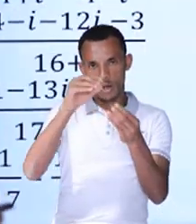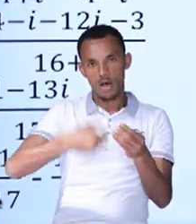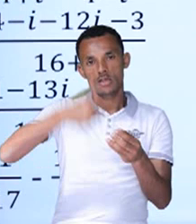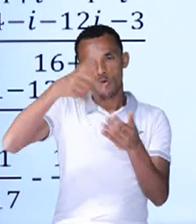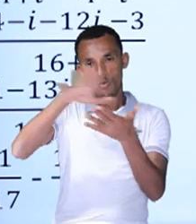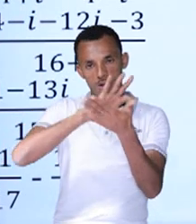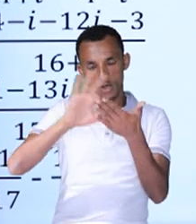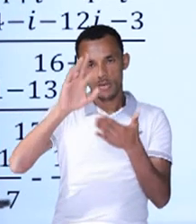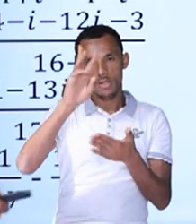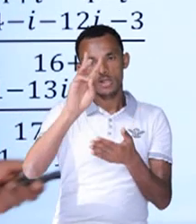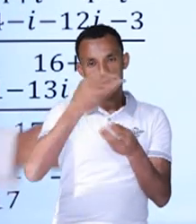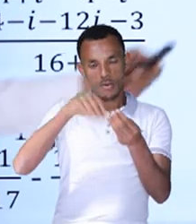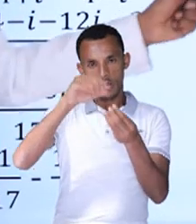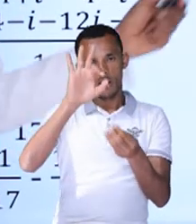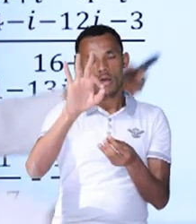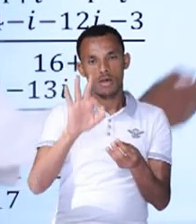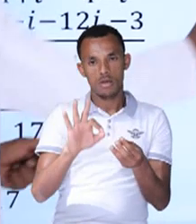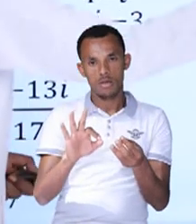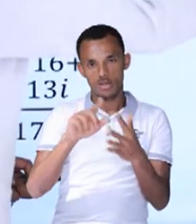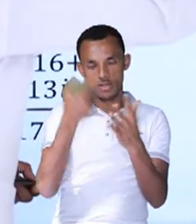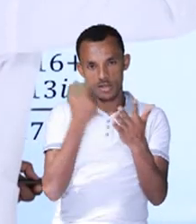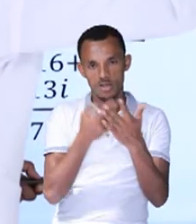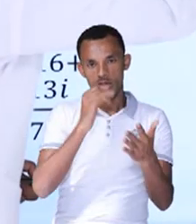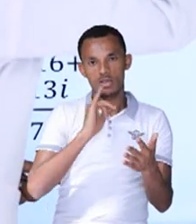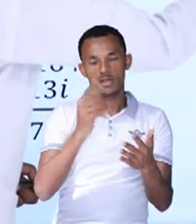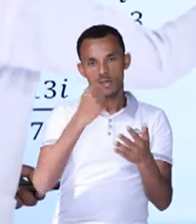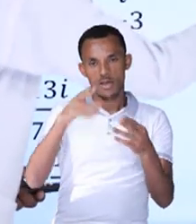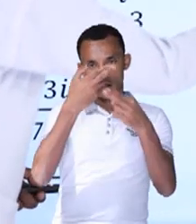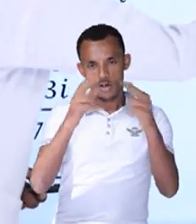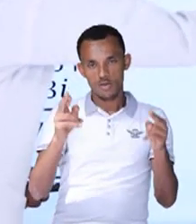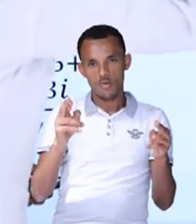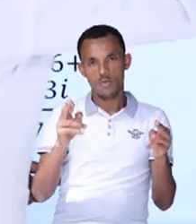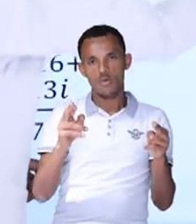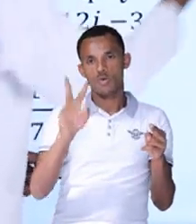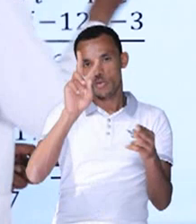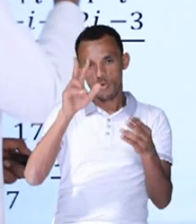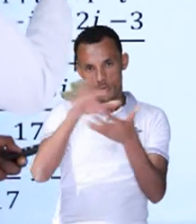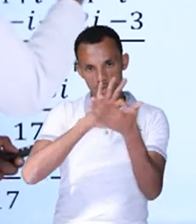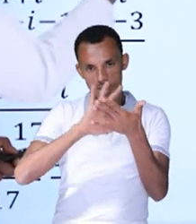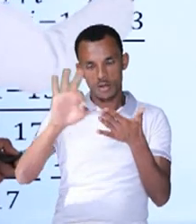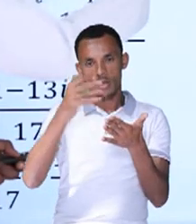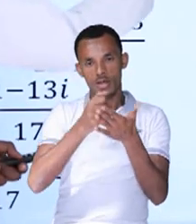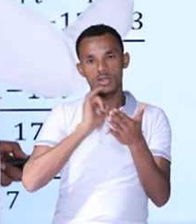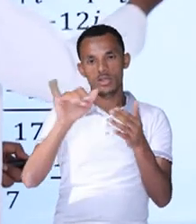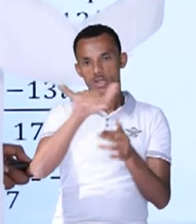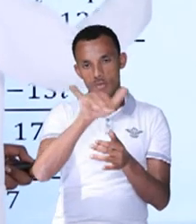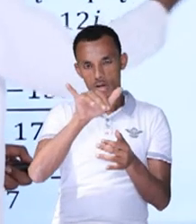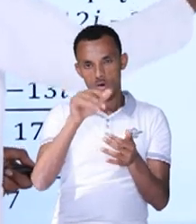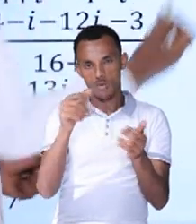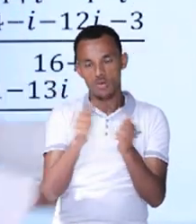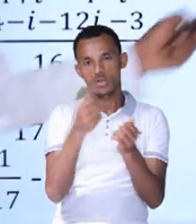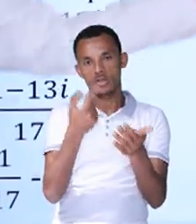other complex number 6 plus 9i. Since this is the ratios of two complex numbers, it is similar with this